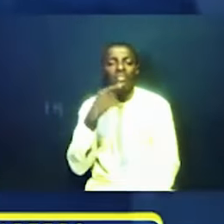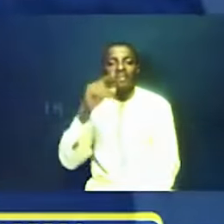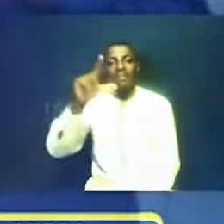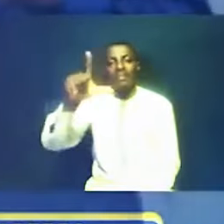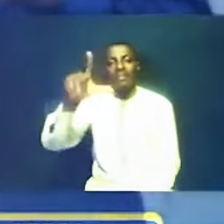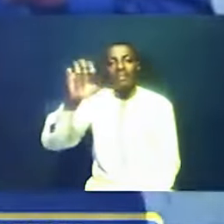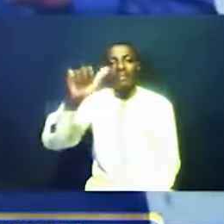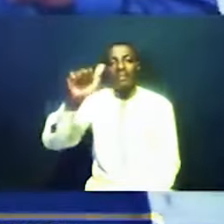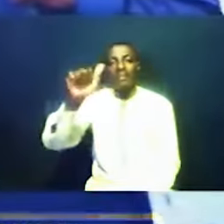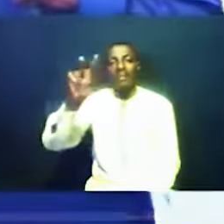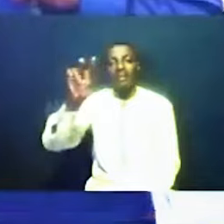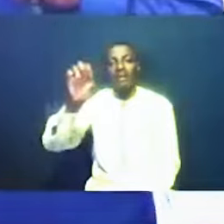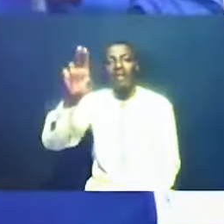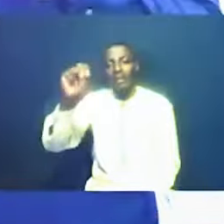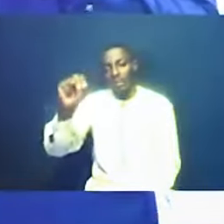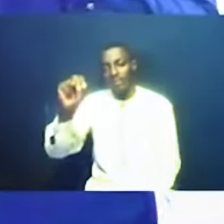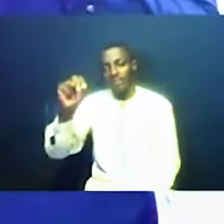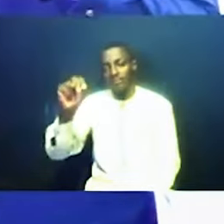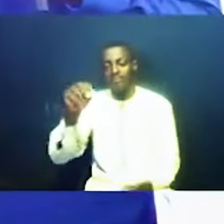Matthew chapter 16 from